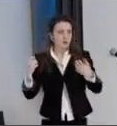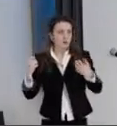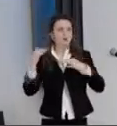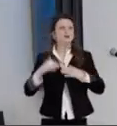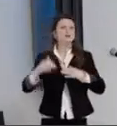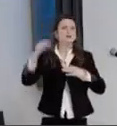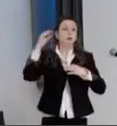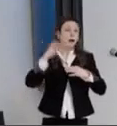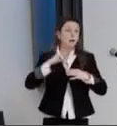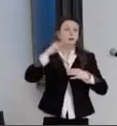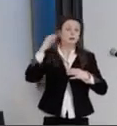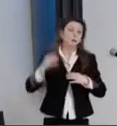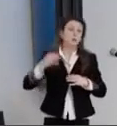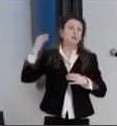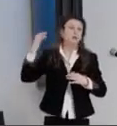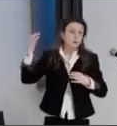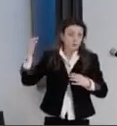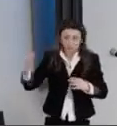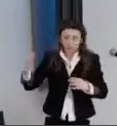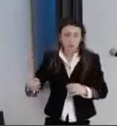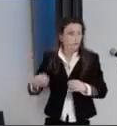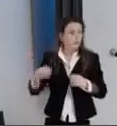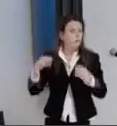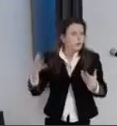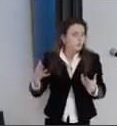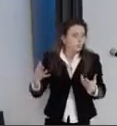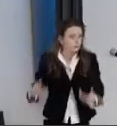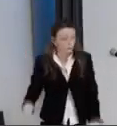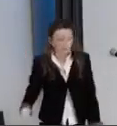claws rather than items that merely